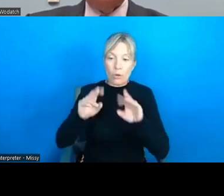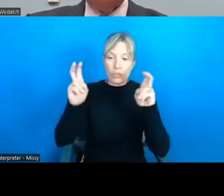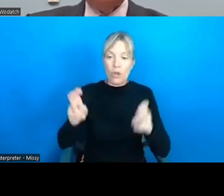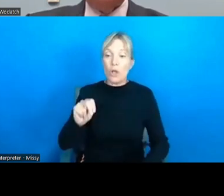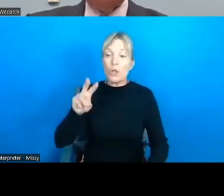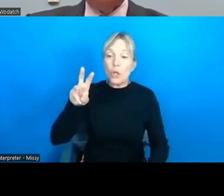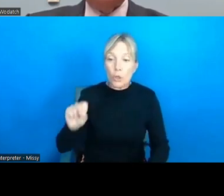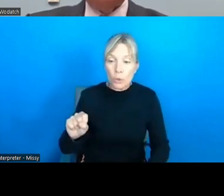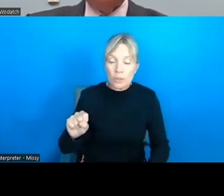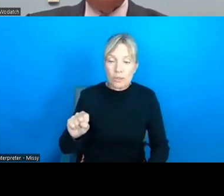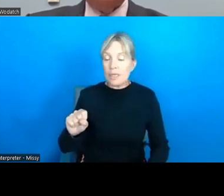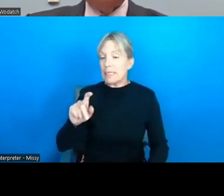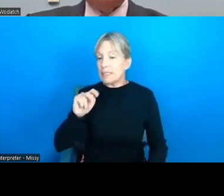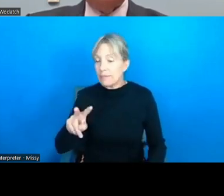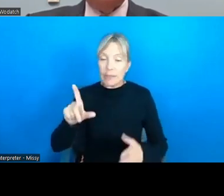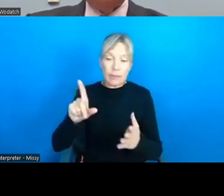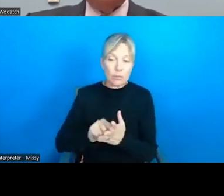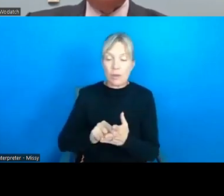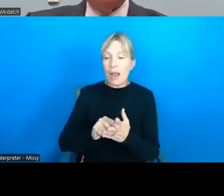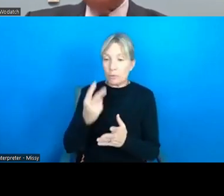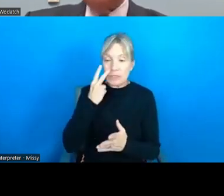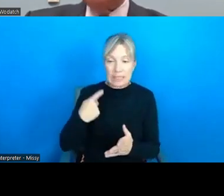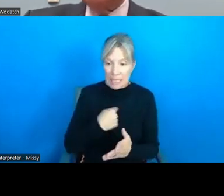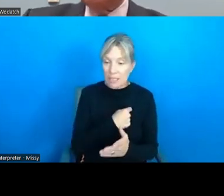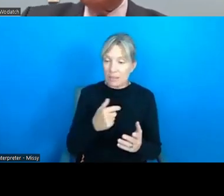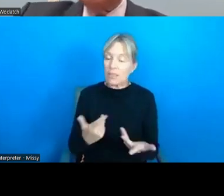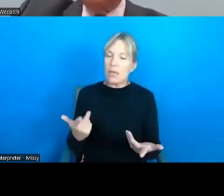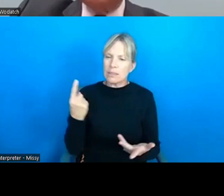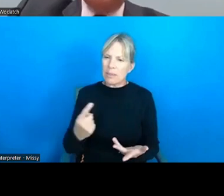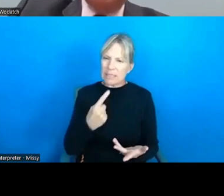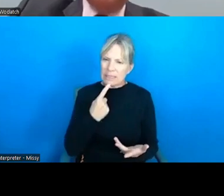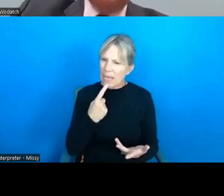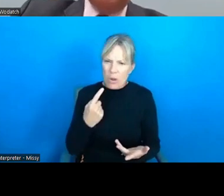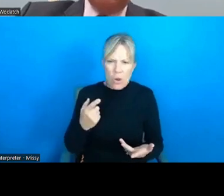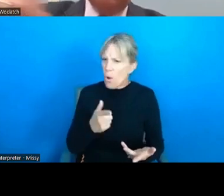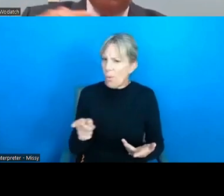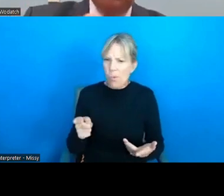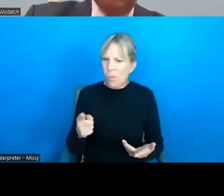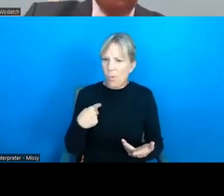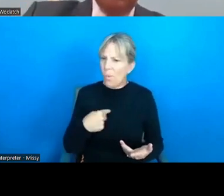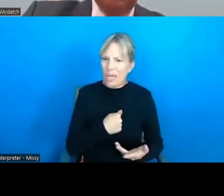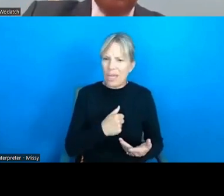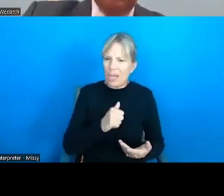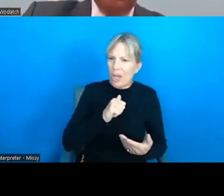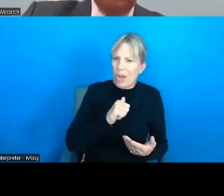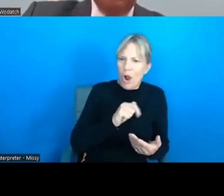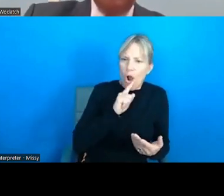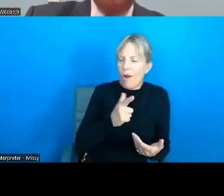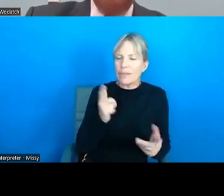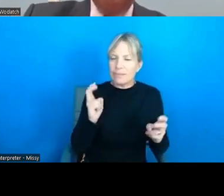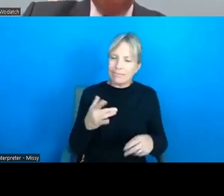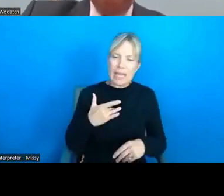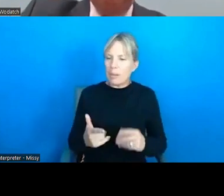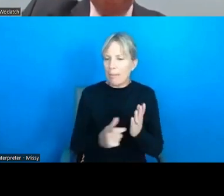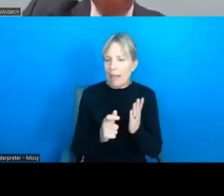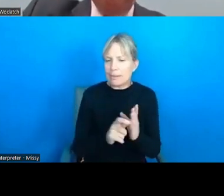our issues. Somebody said something about us not being in the Better Homes and Gardens, or whatever you